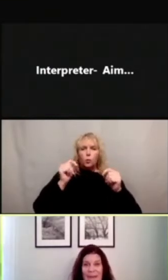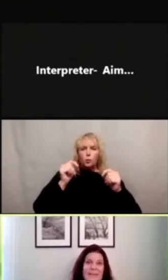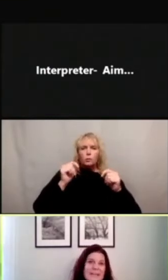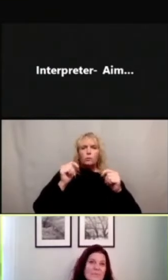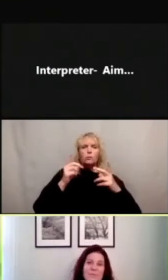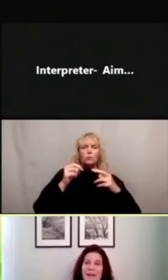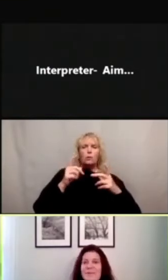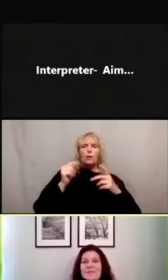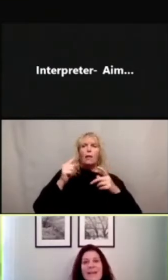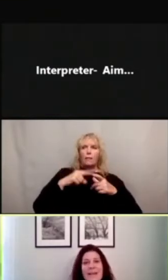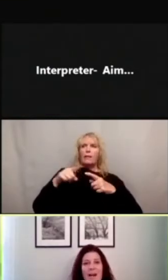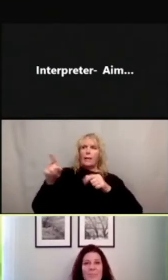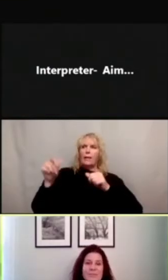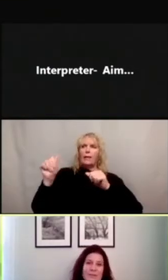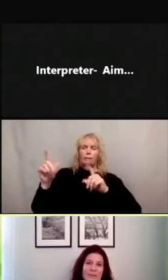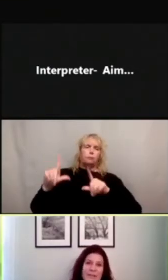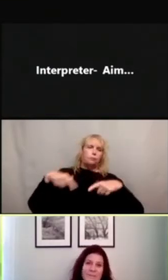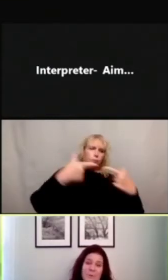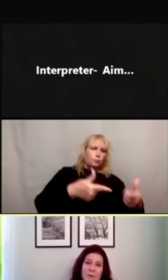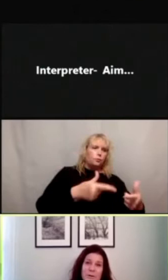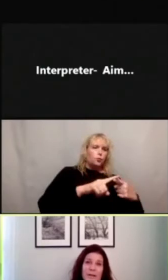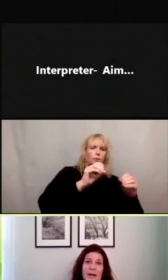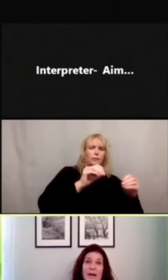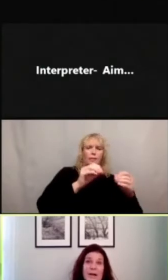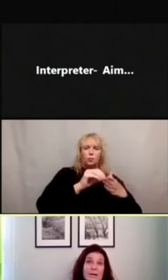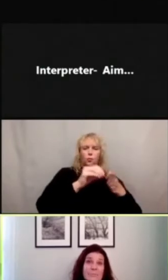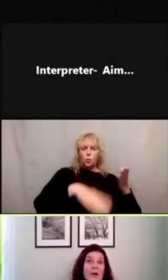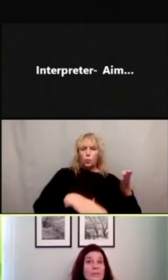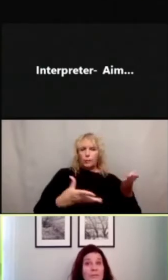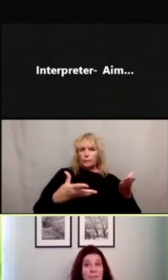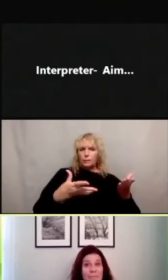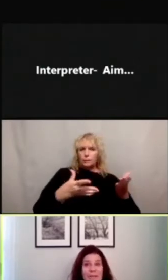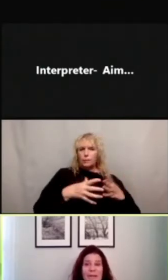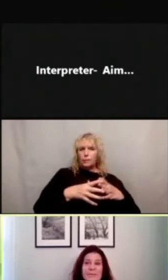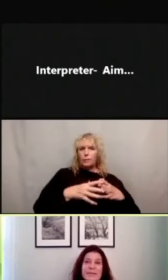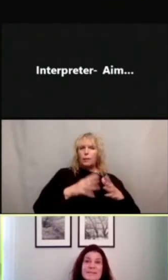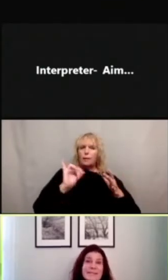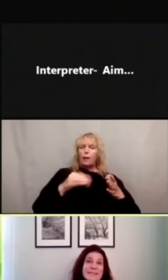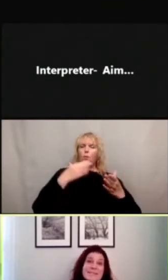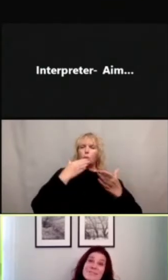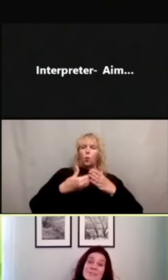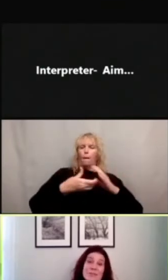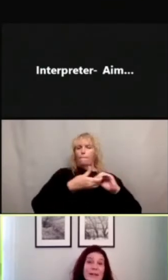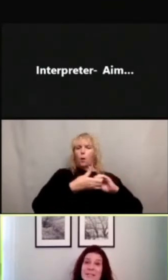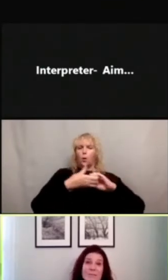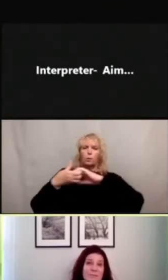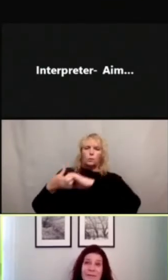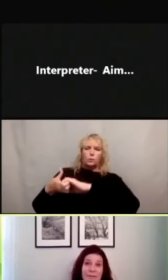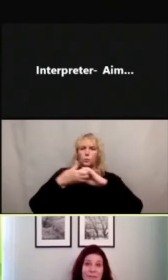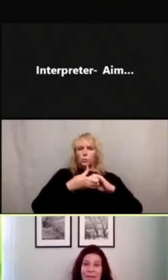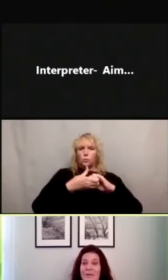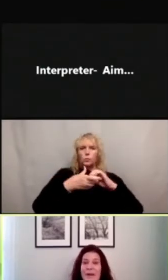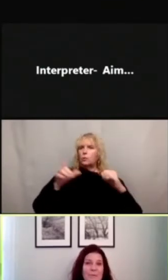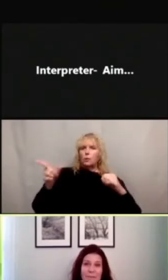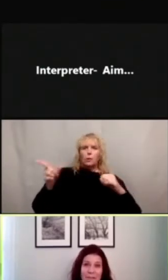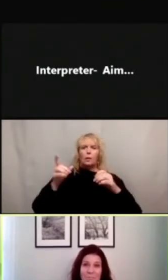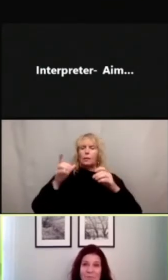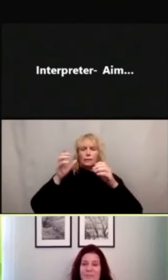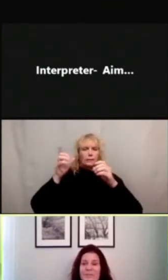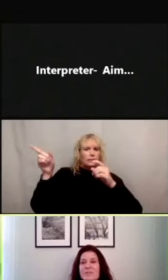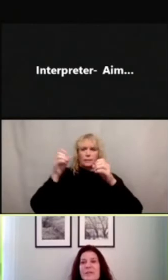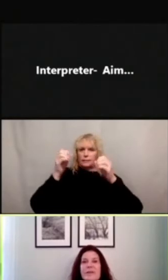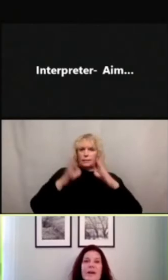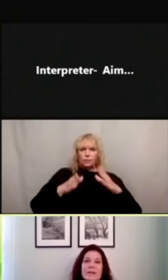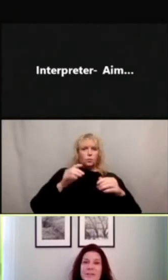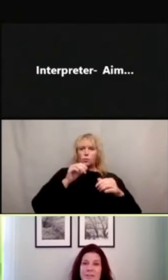students. And that's where we have a great opportunity for partnership, because these teachers are not experts in health. They are not public